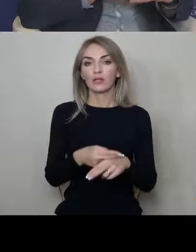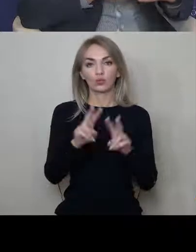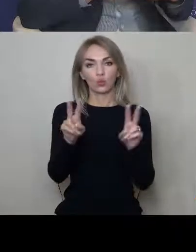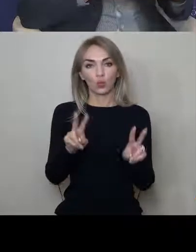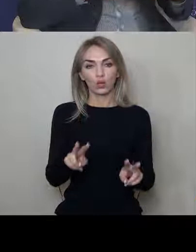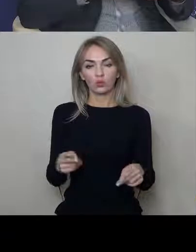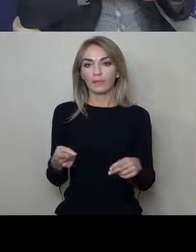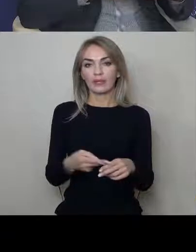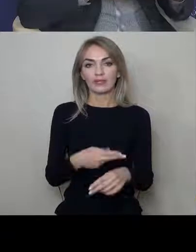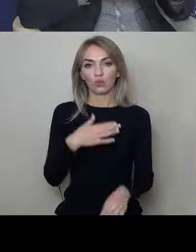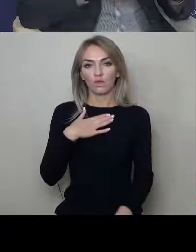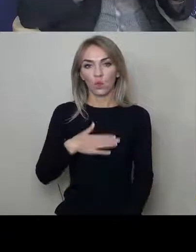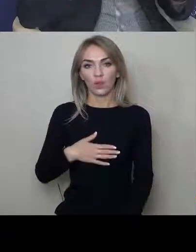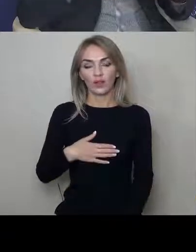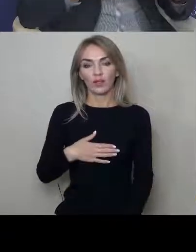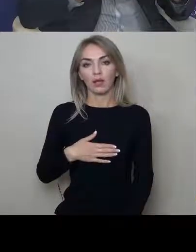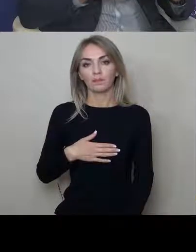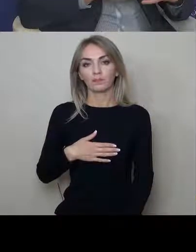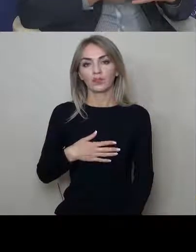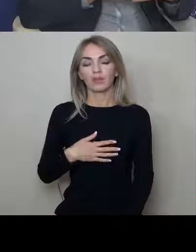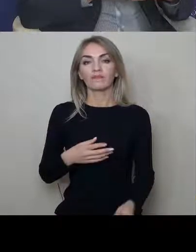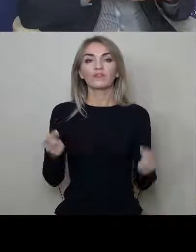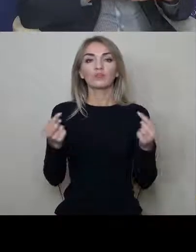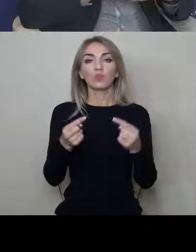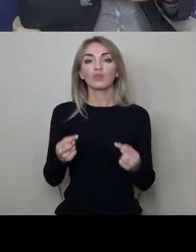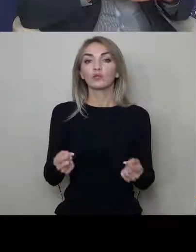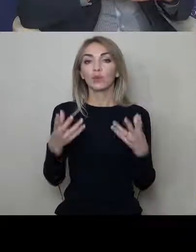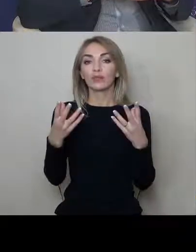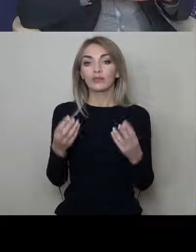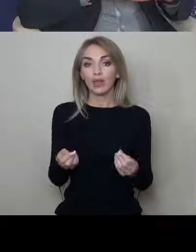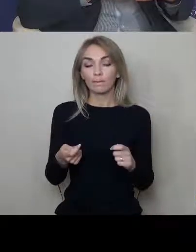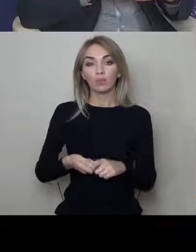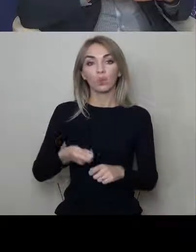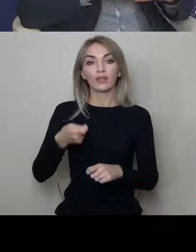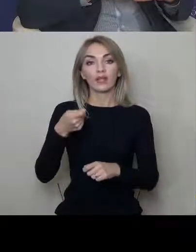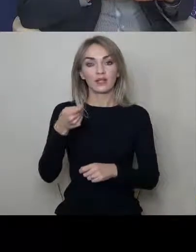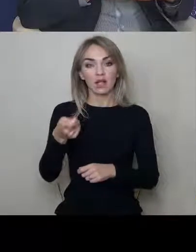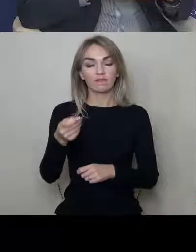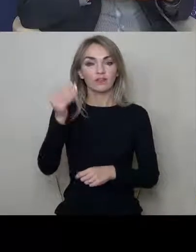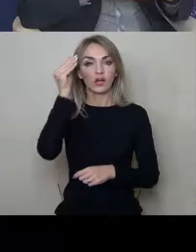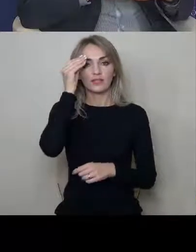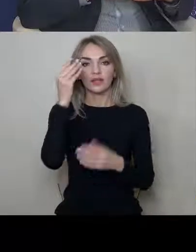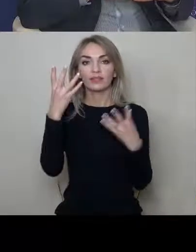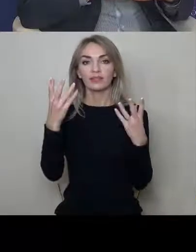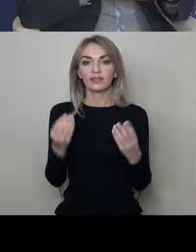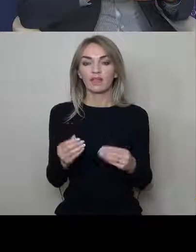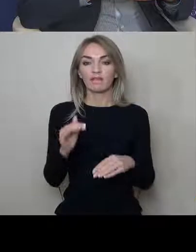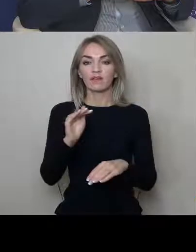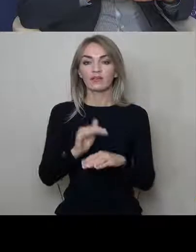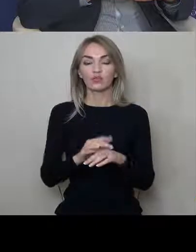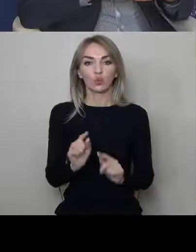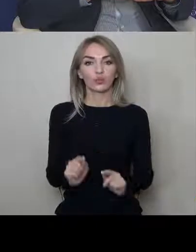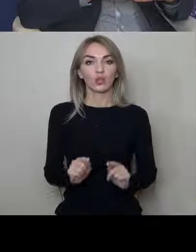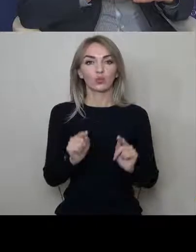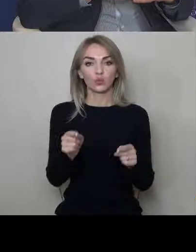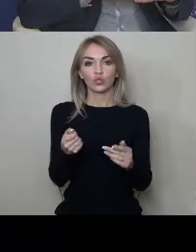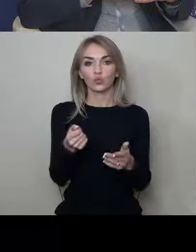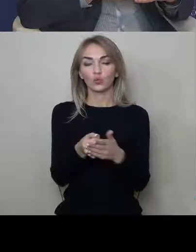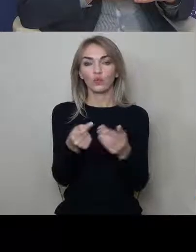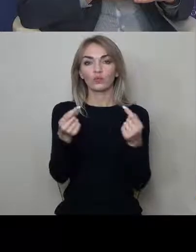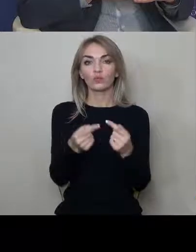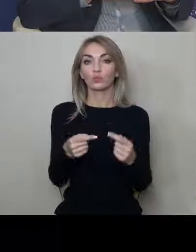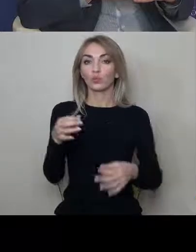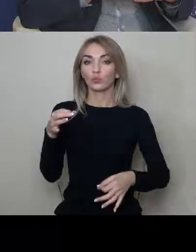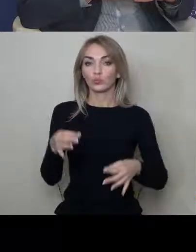complaint is not going to be considered. So the day of submission of the complaint is the day of the actual receiving